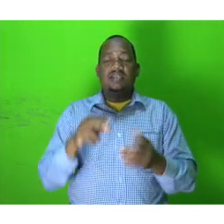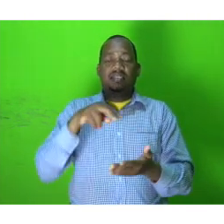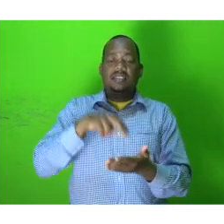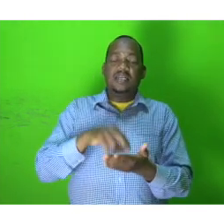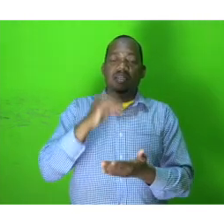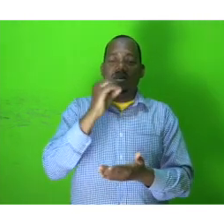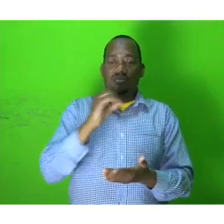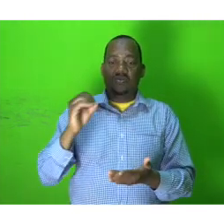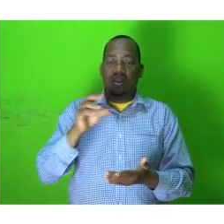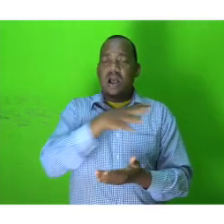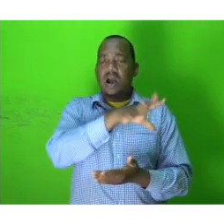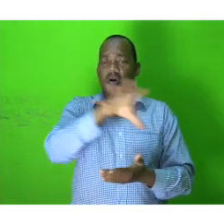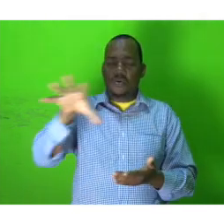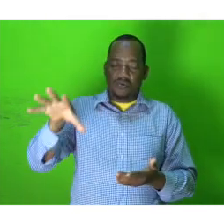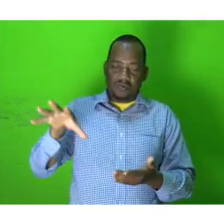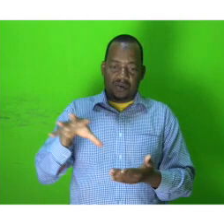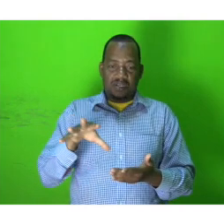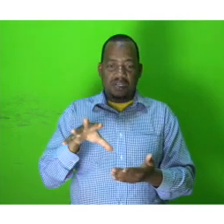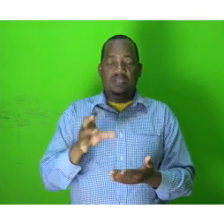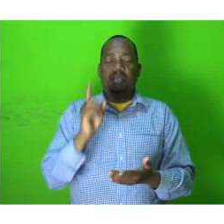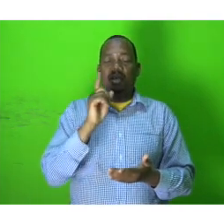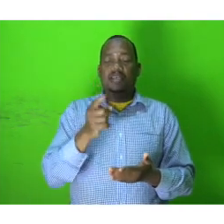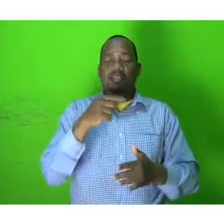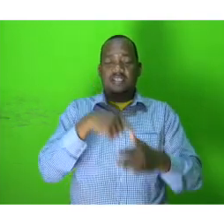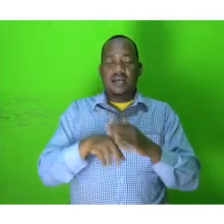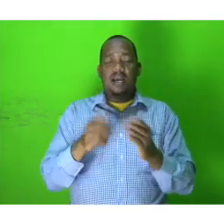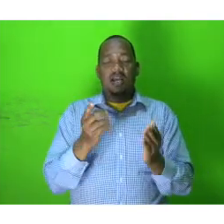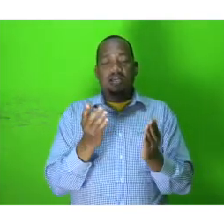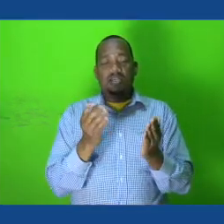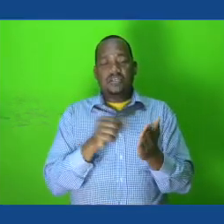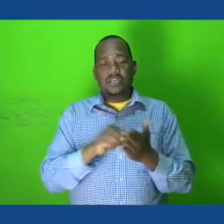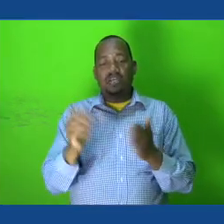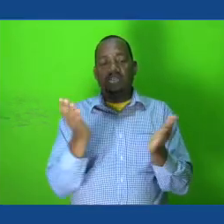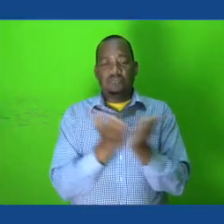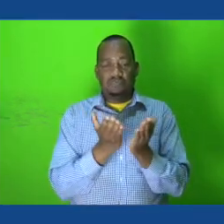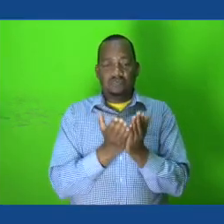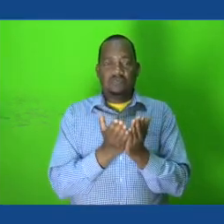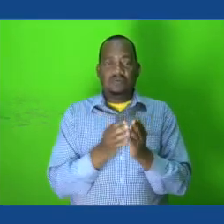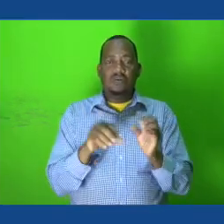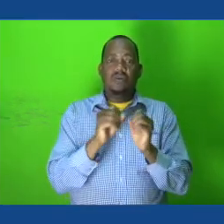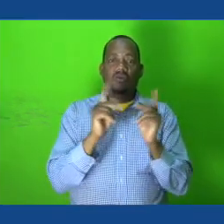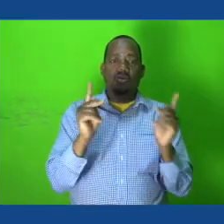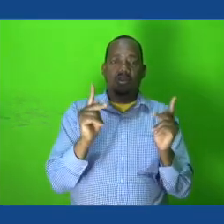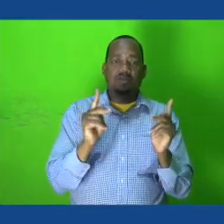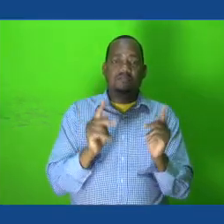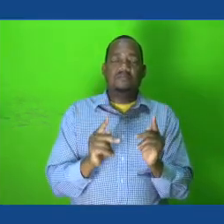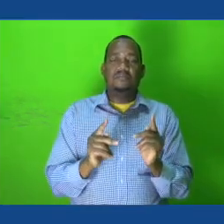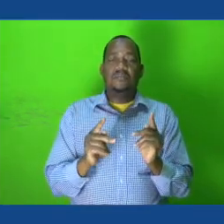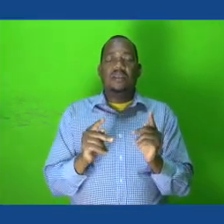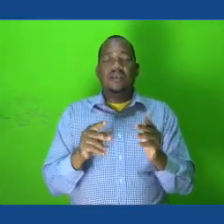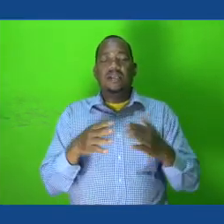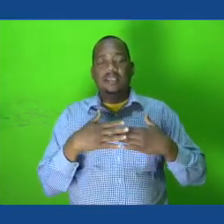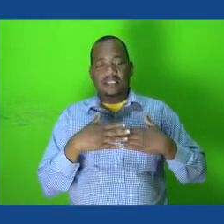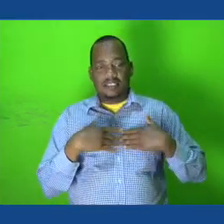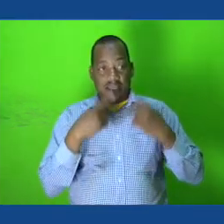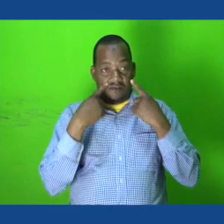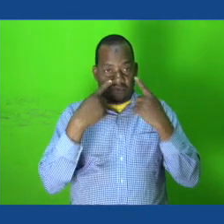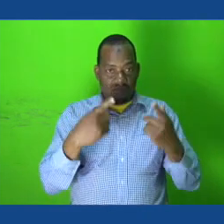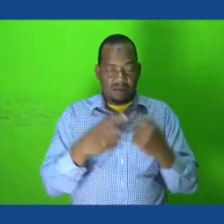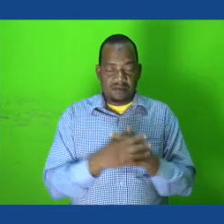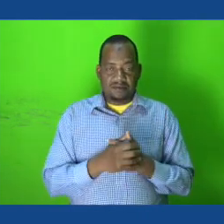standing order are already adjusted in the cash book. Okay, dear